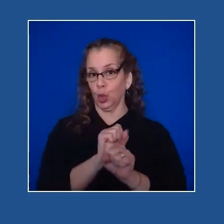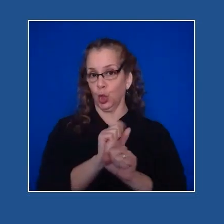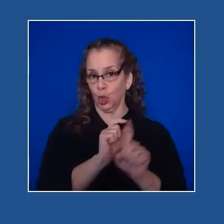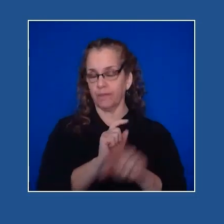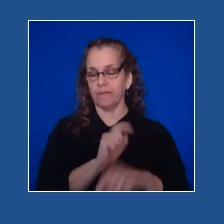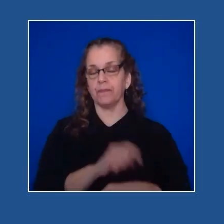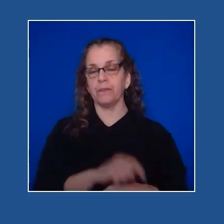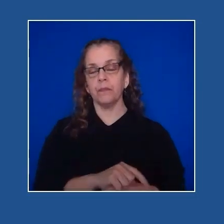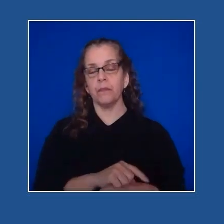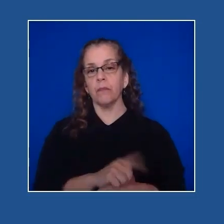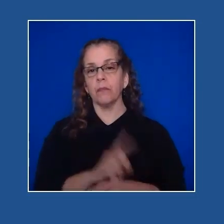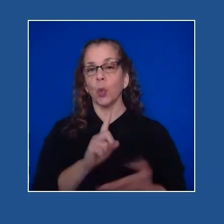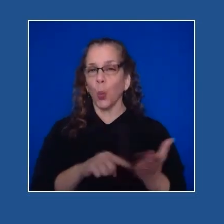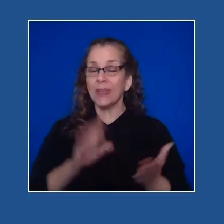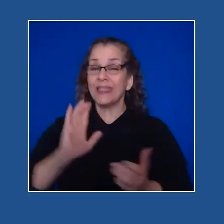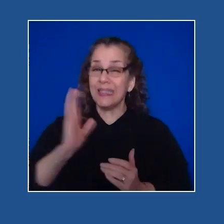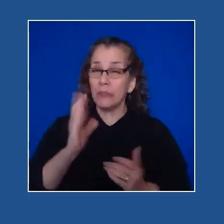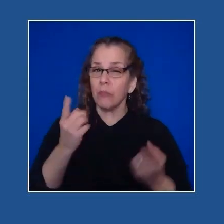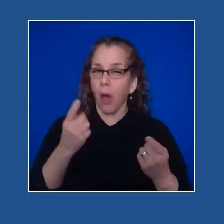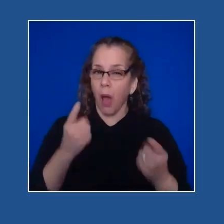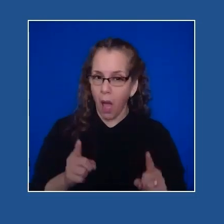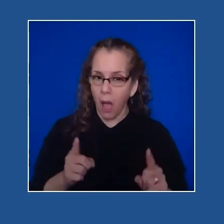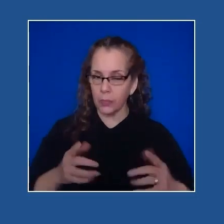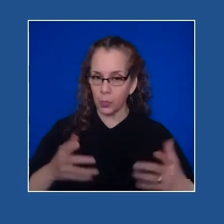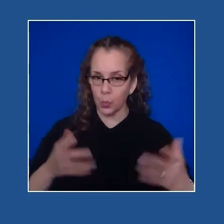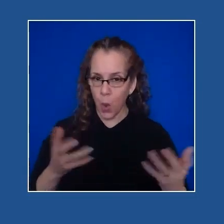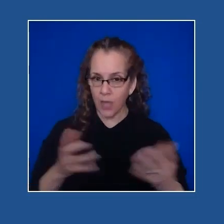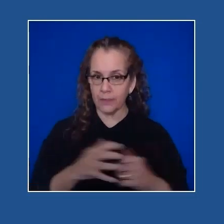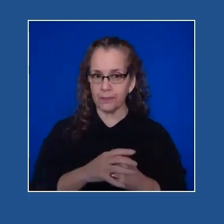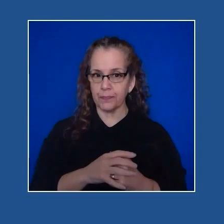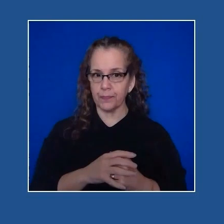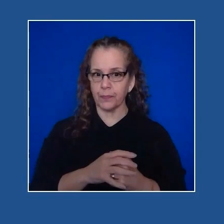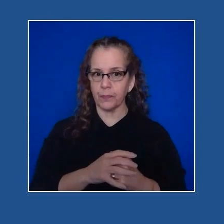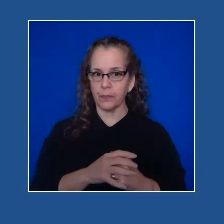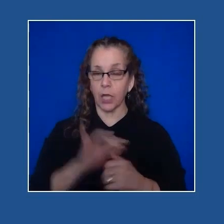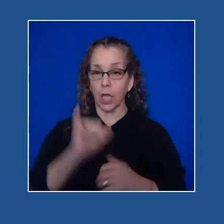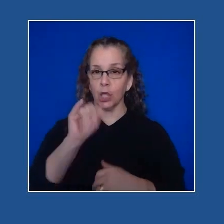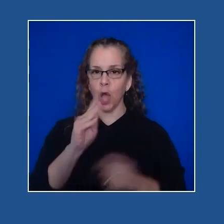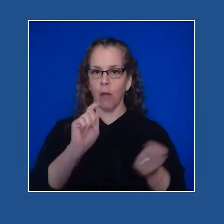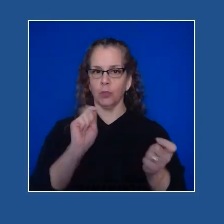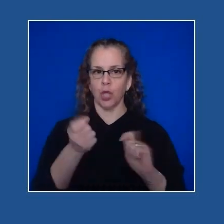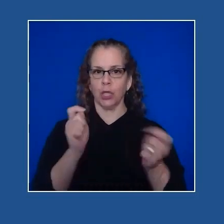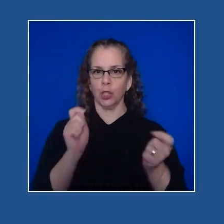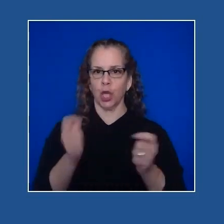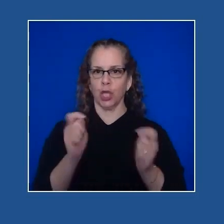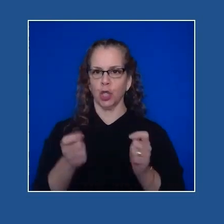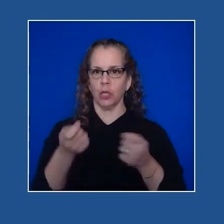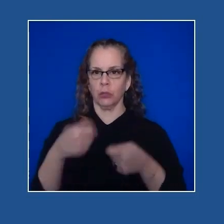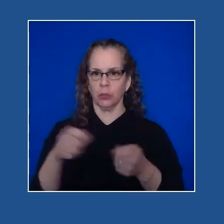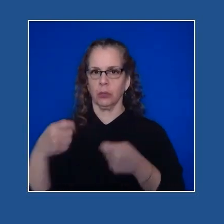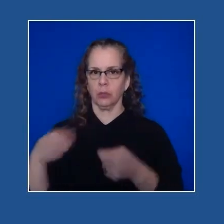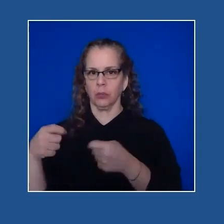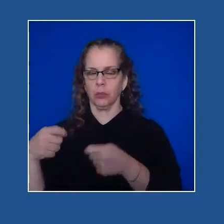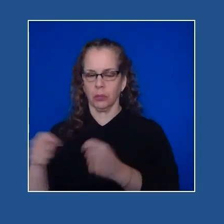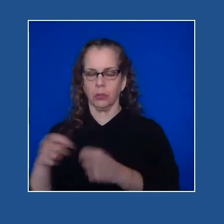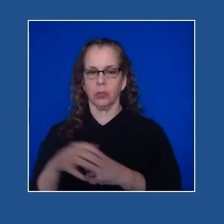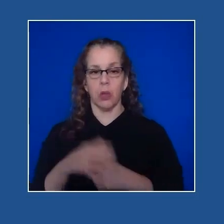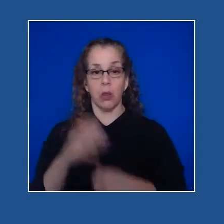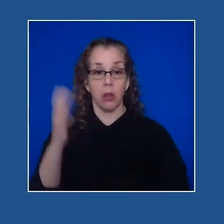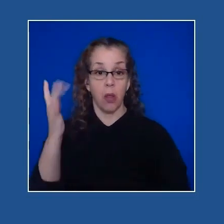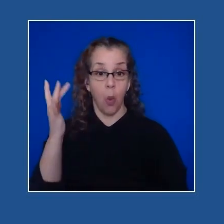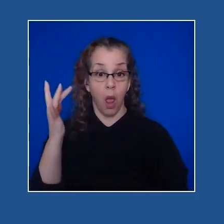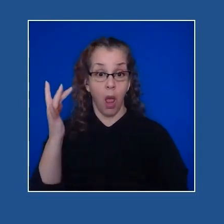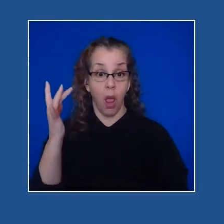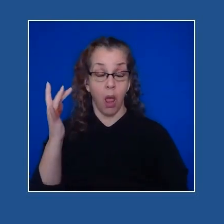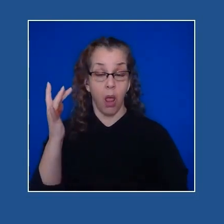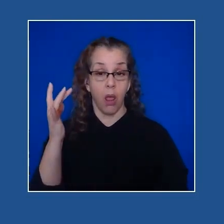as a profile is that there's frequent job changes because mainly job tends not